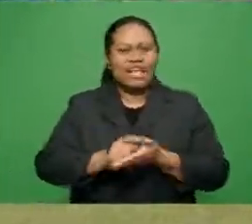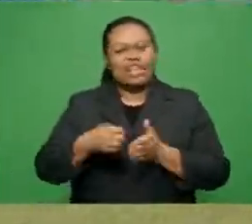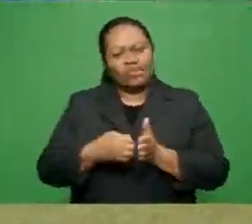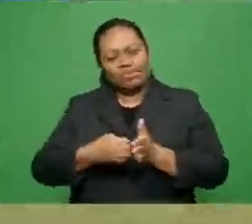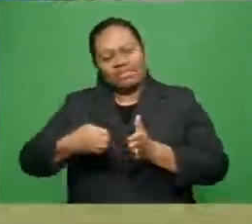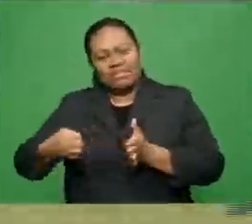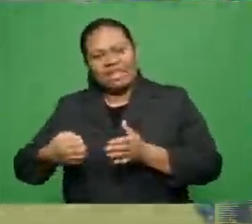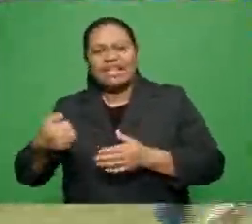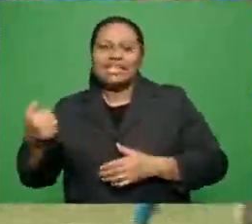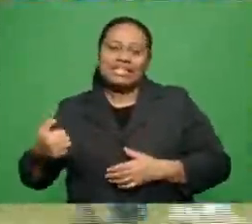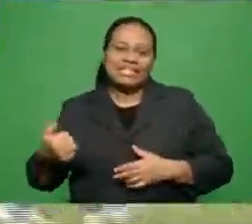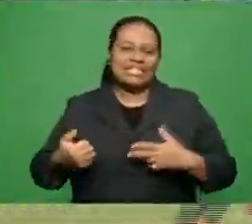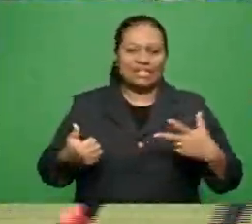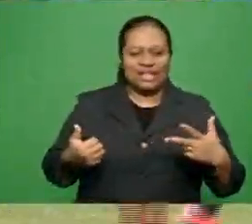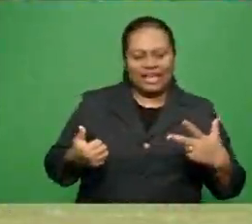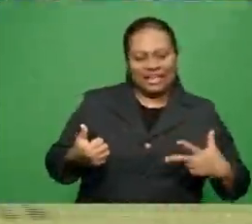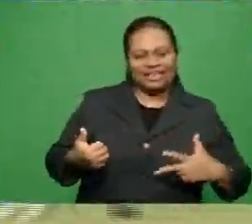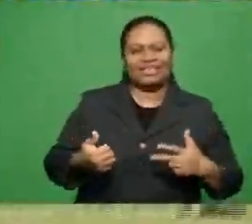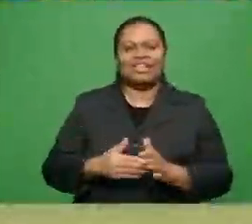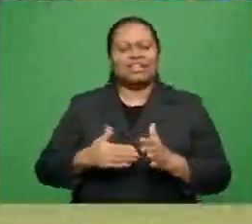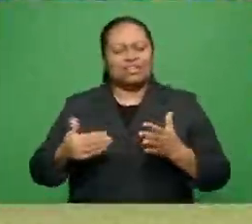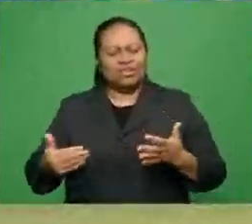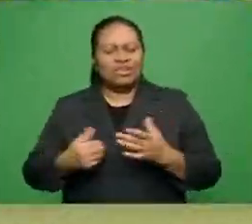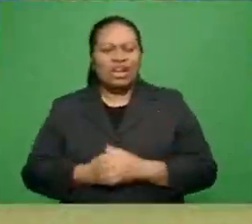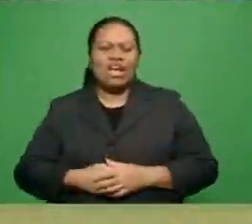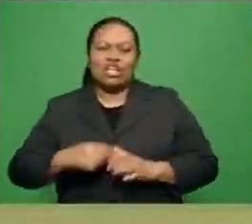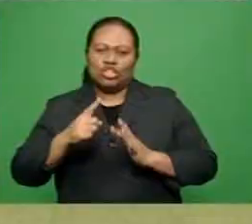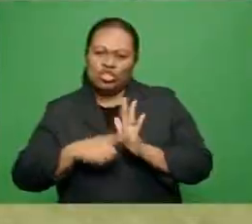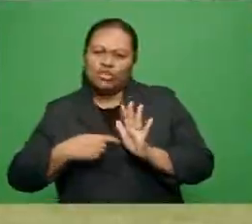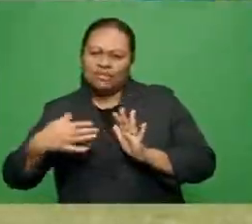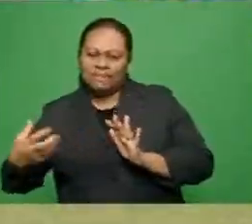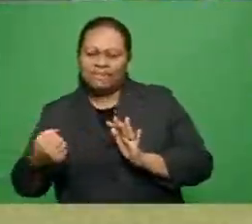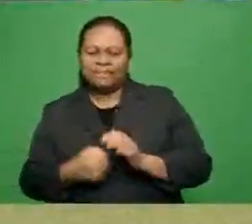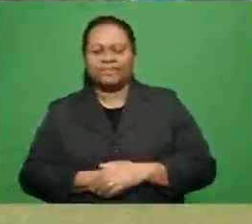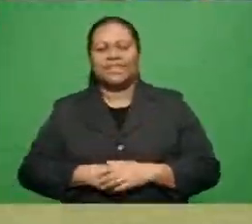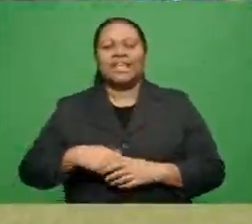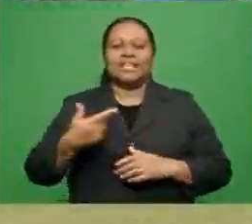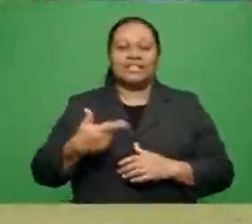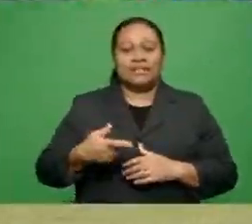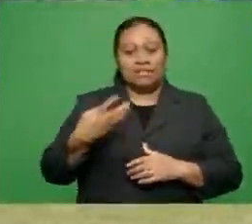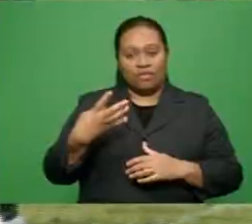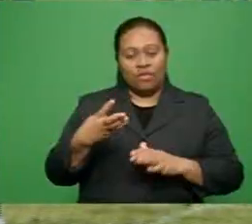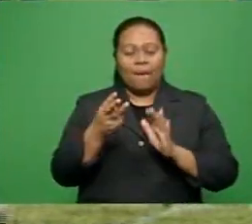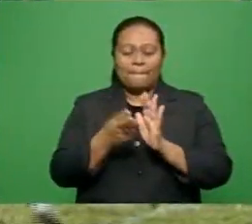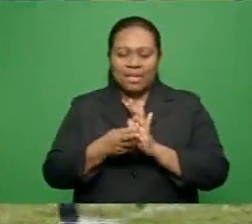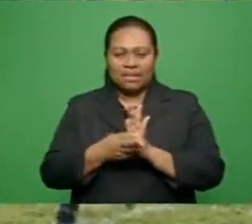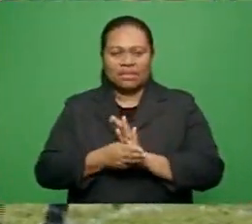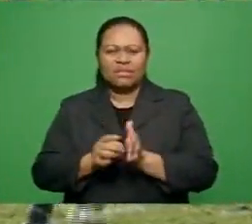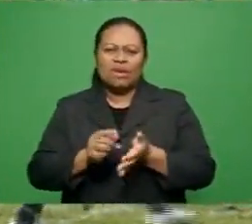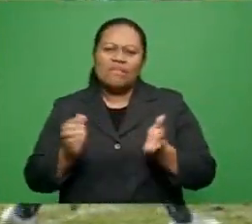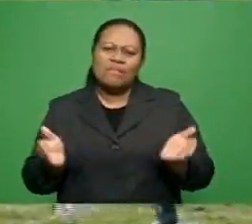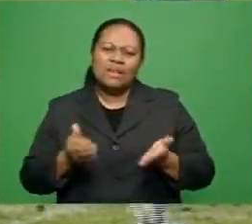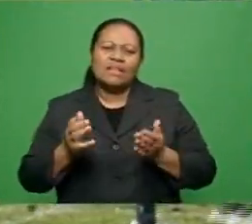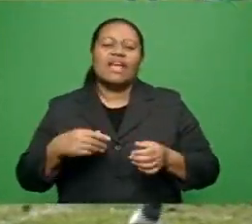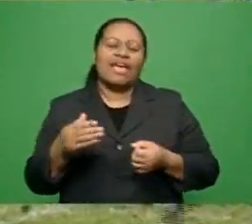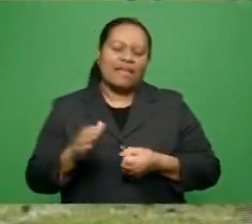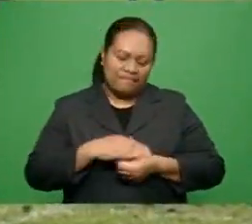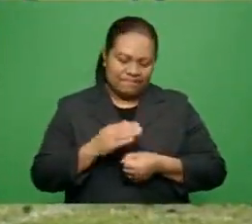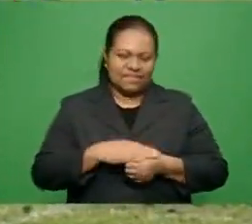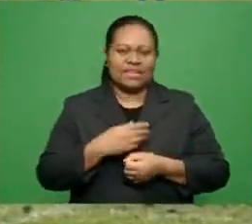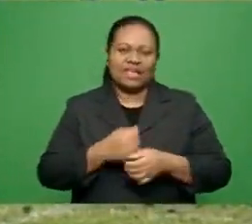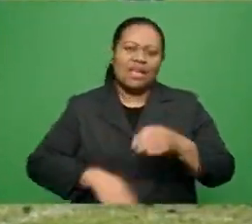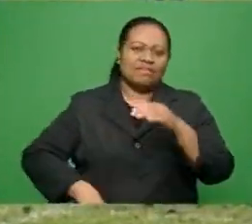to 16-18. A try to winger Chosevani Rava in the 74th minute of play and another successful conversion